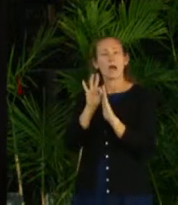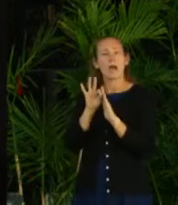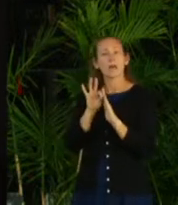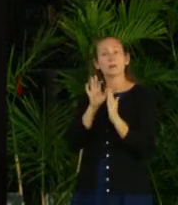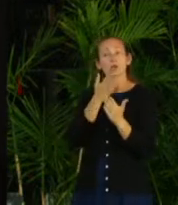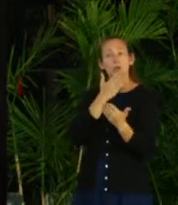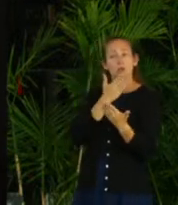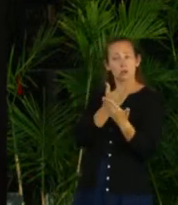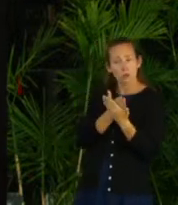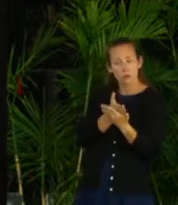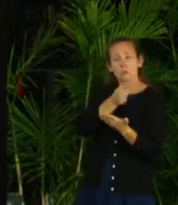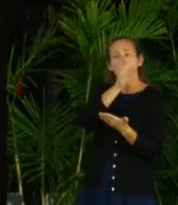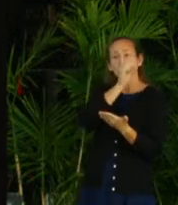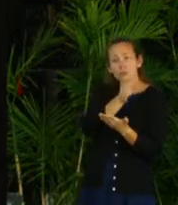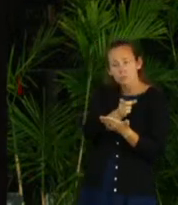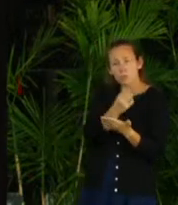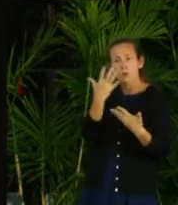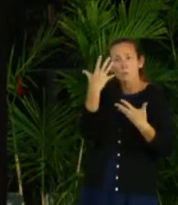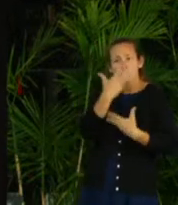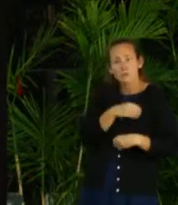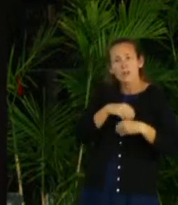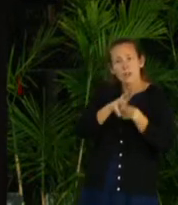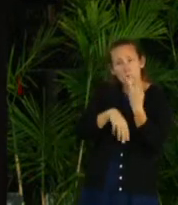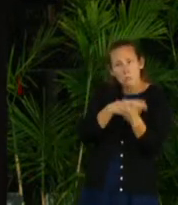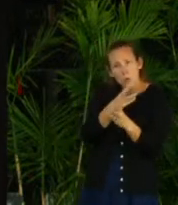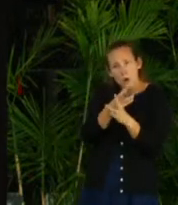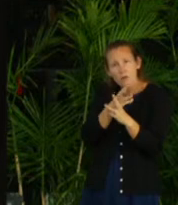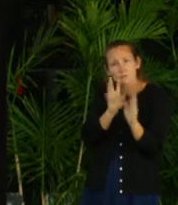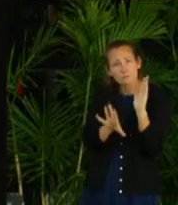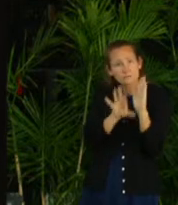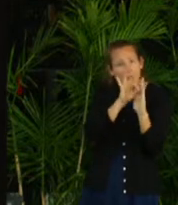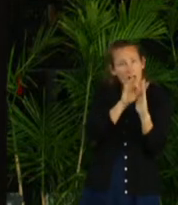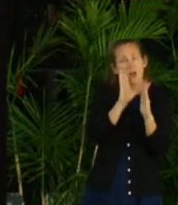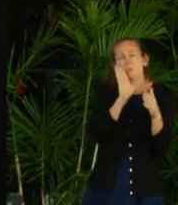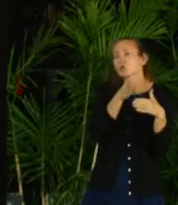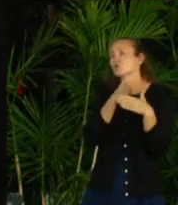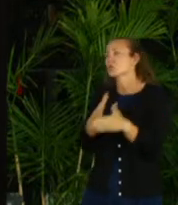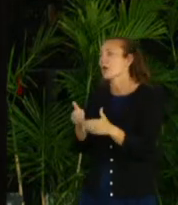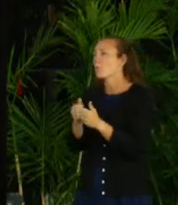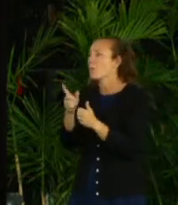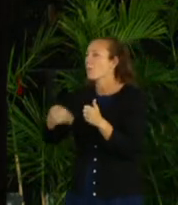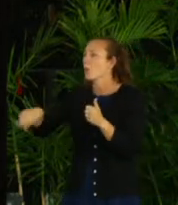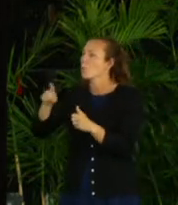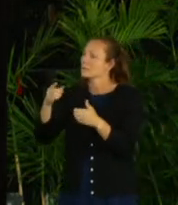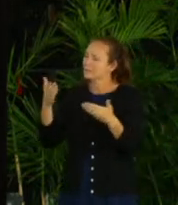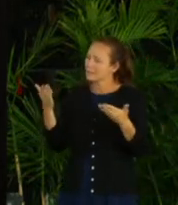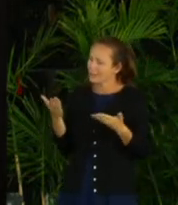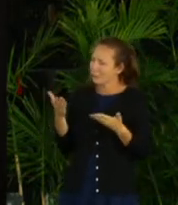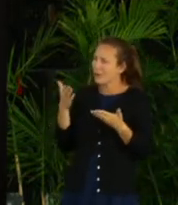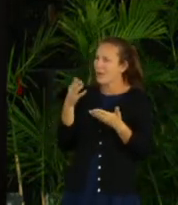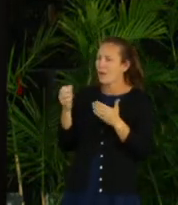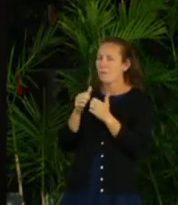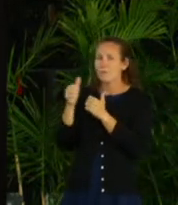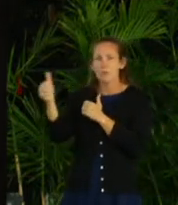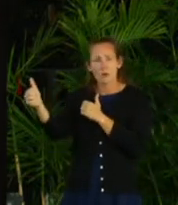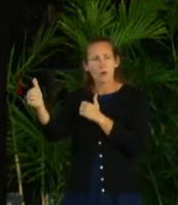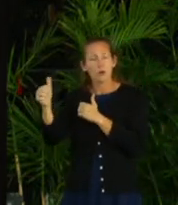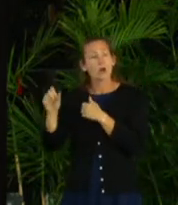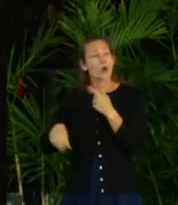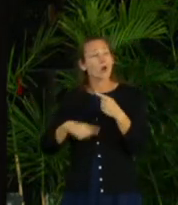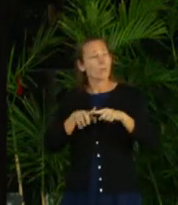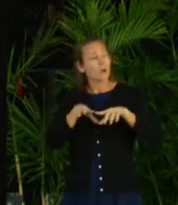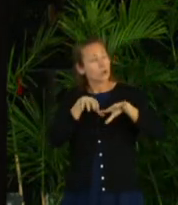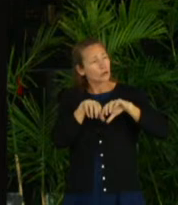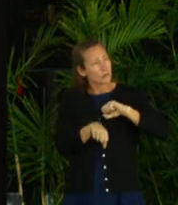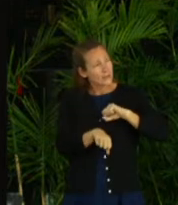good, true, and beautiful in the world, and would share it with those near and far. And when grief